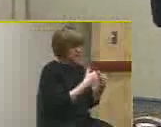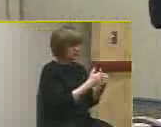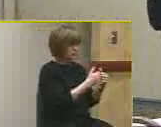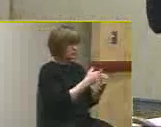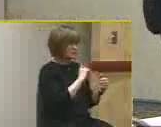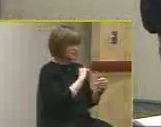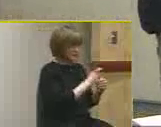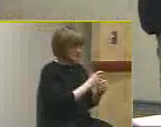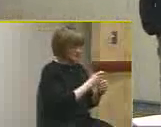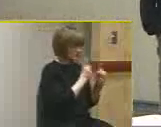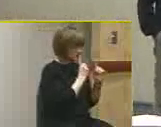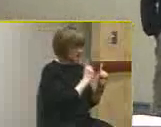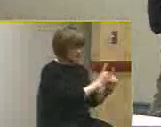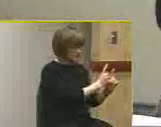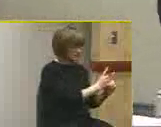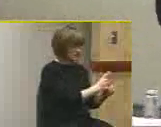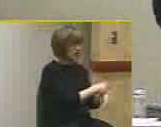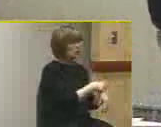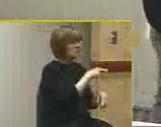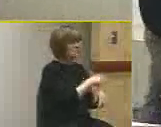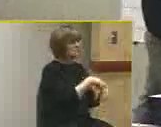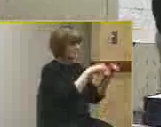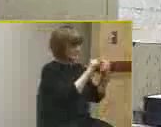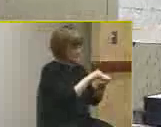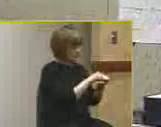What's he capable of doing tomorrow?